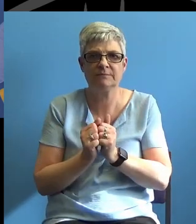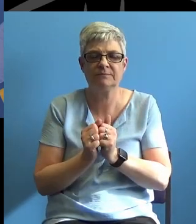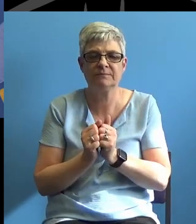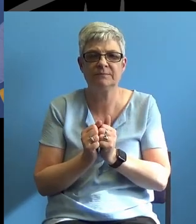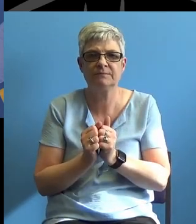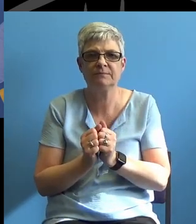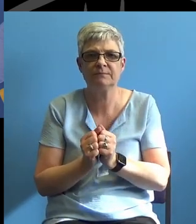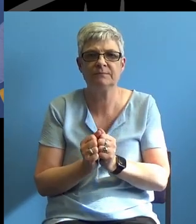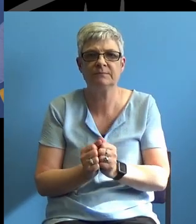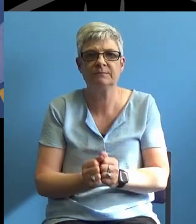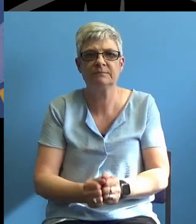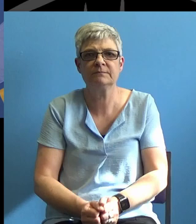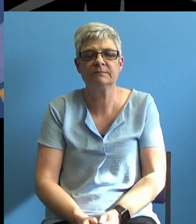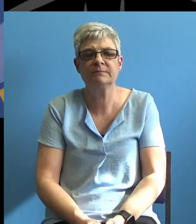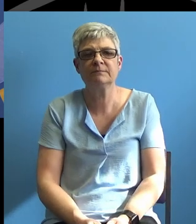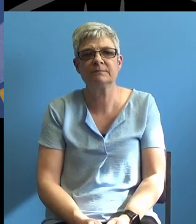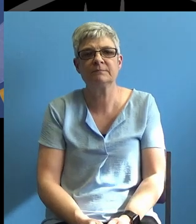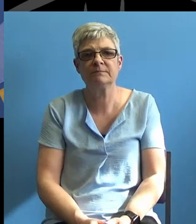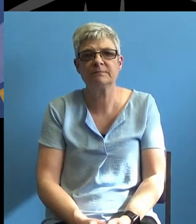Amen.